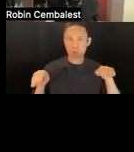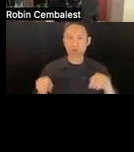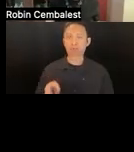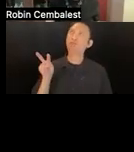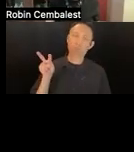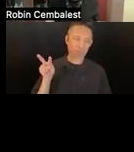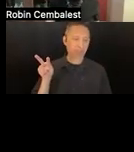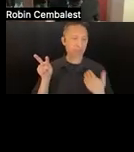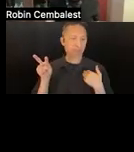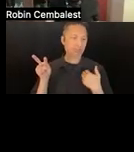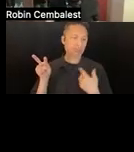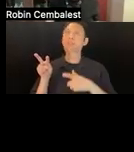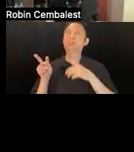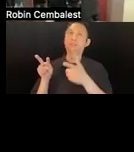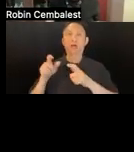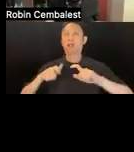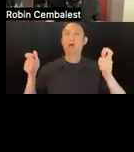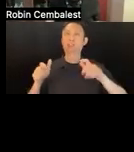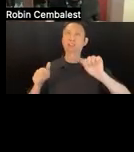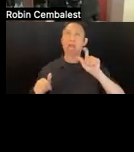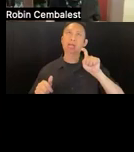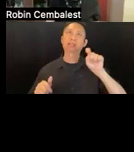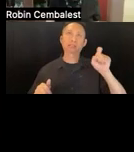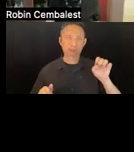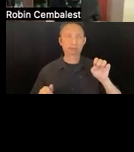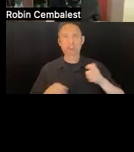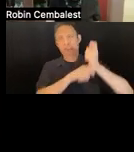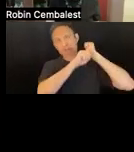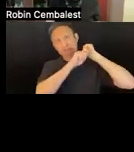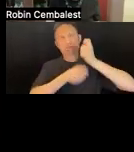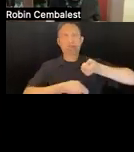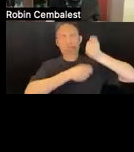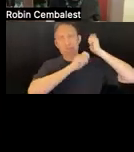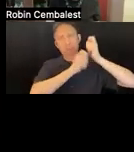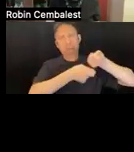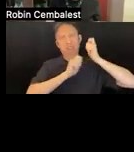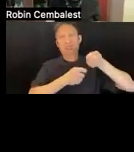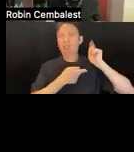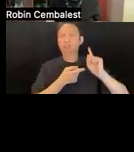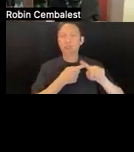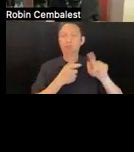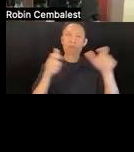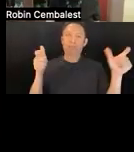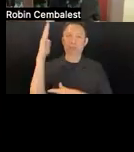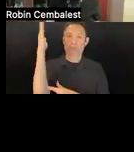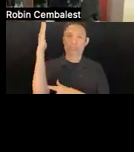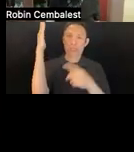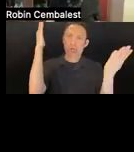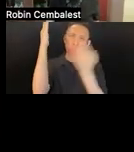large axe, taking a large axe to a large tree trunk. Like, that's a flex,